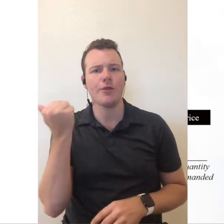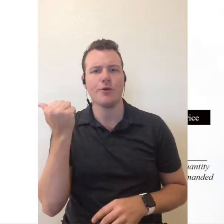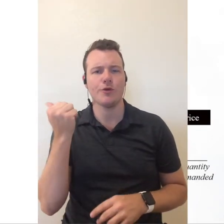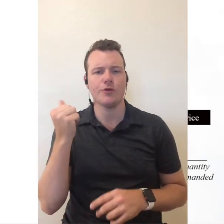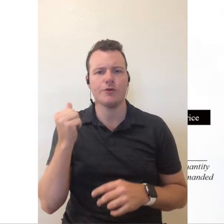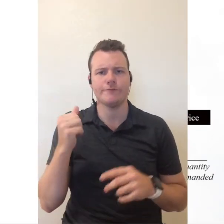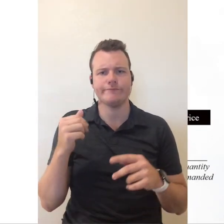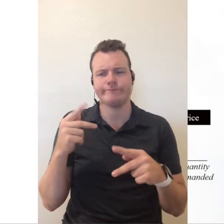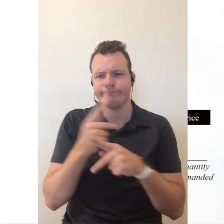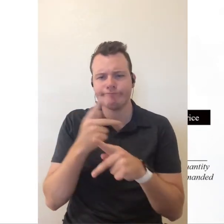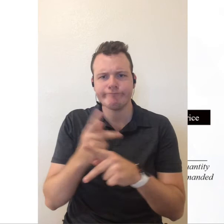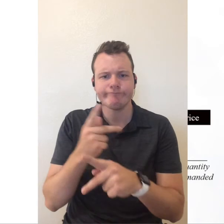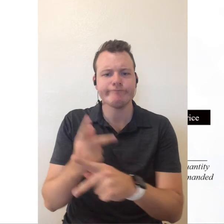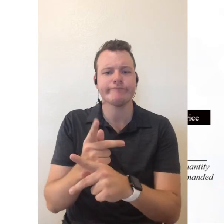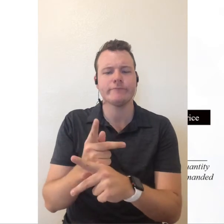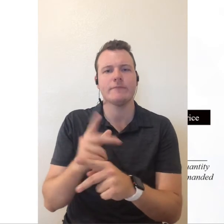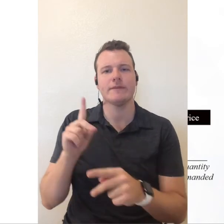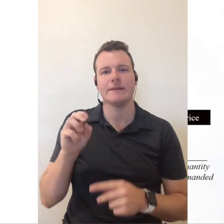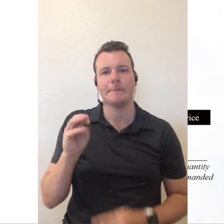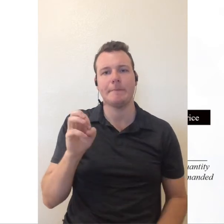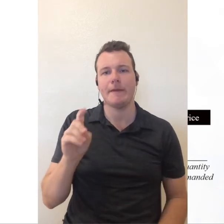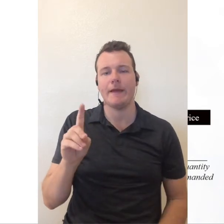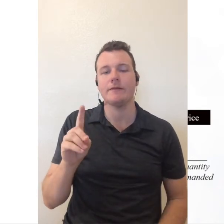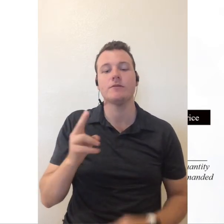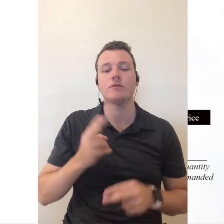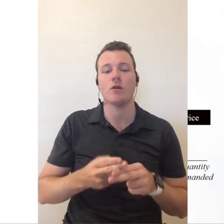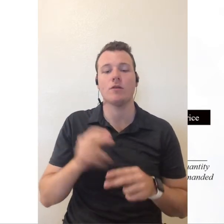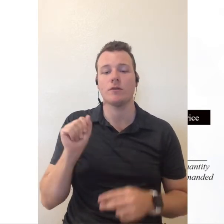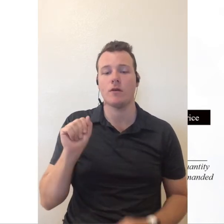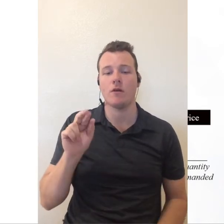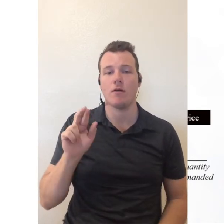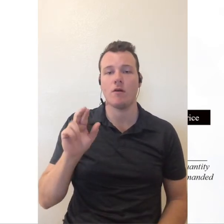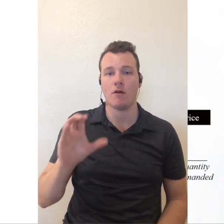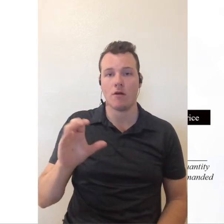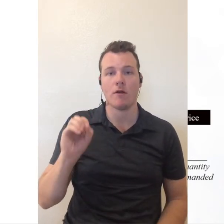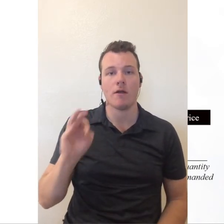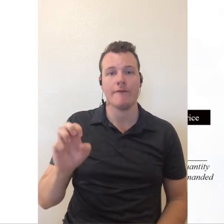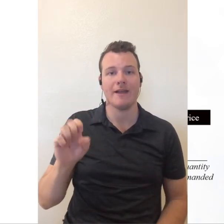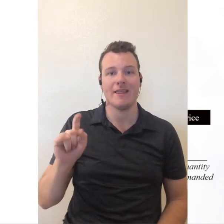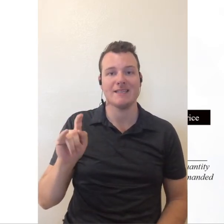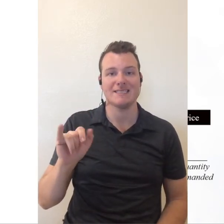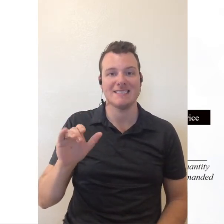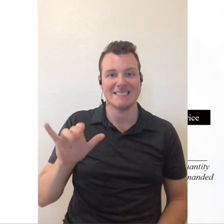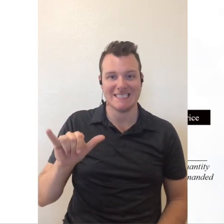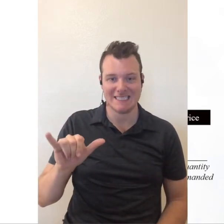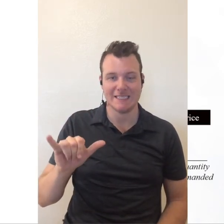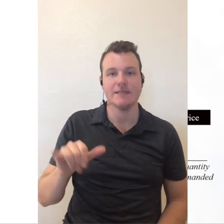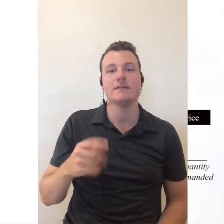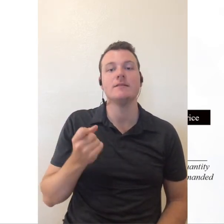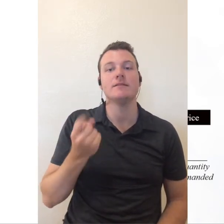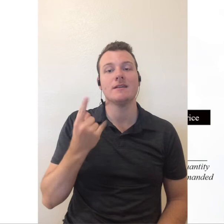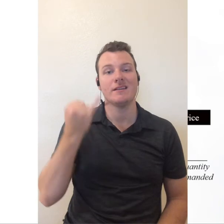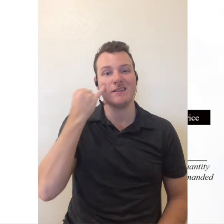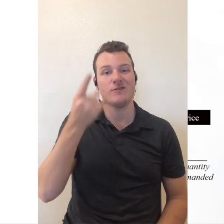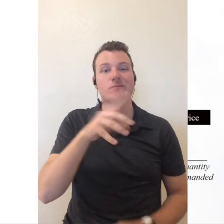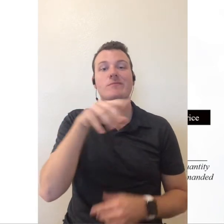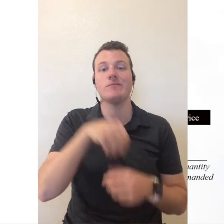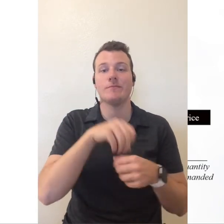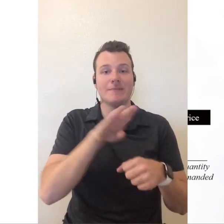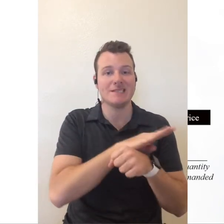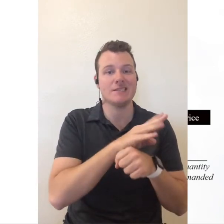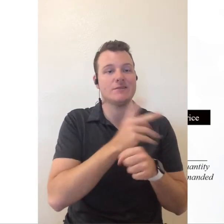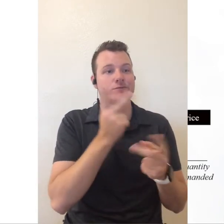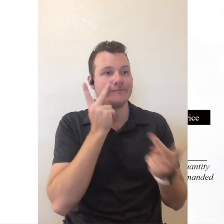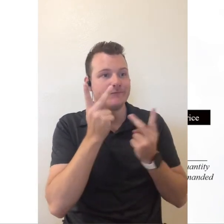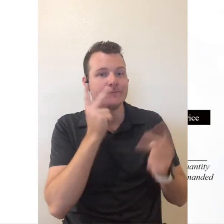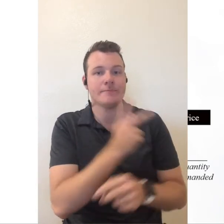The other way to measure the demand function is this thing called arc of elasticity. And for those of you that